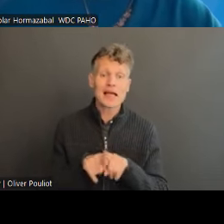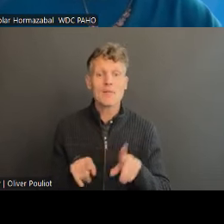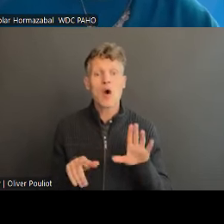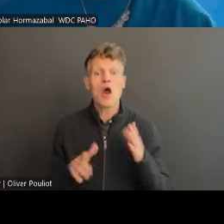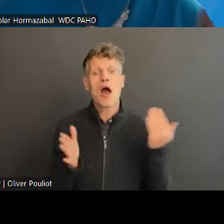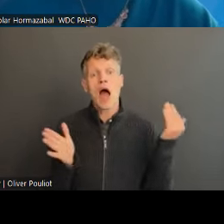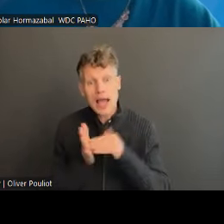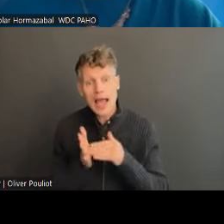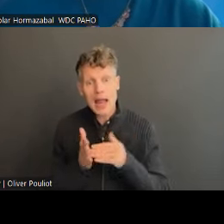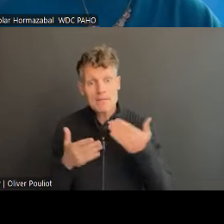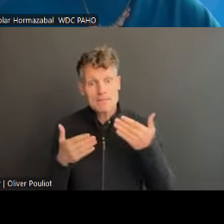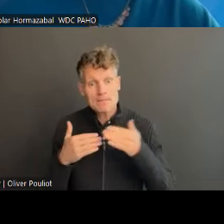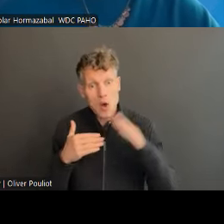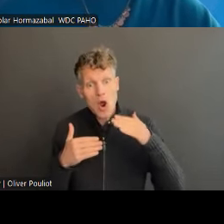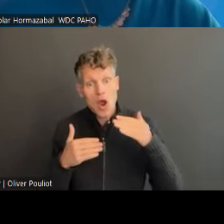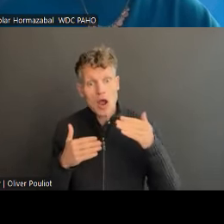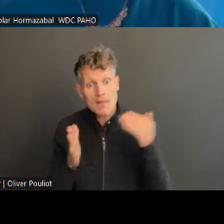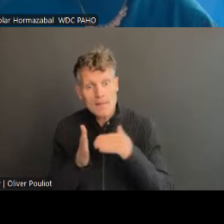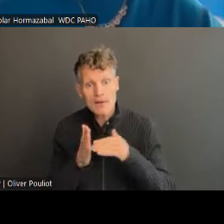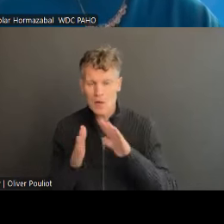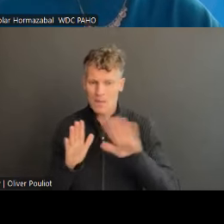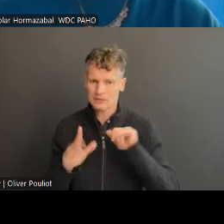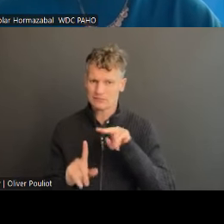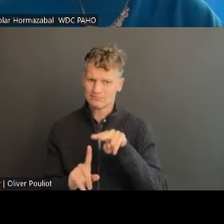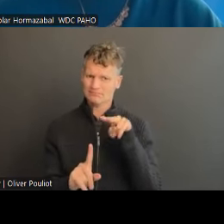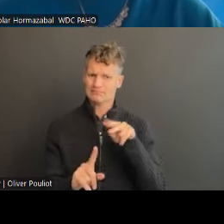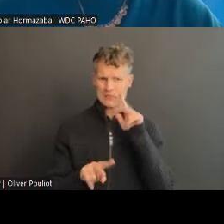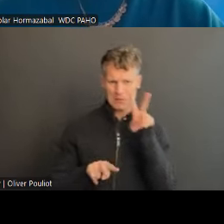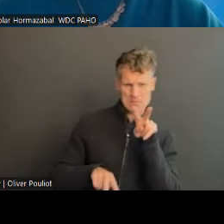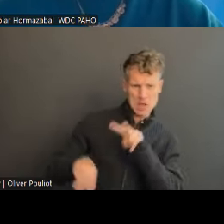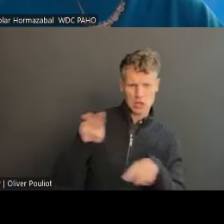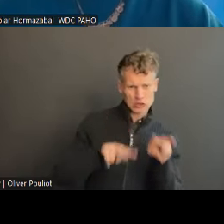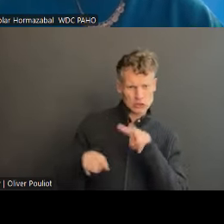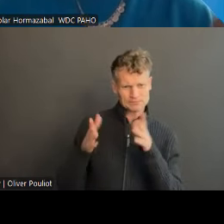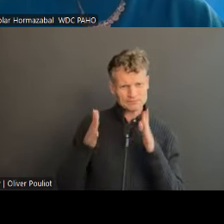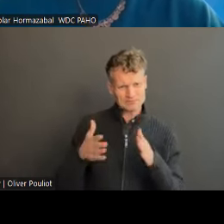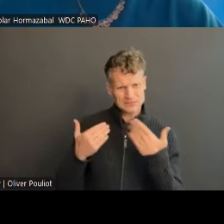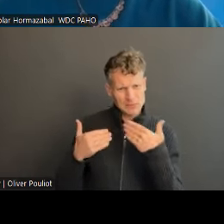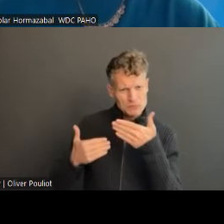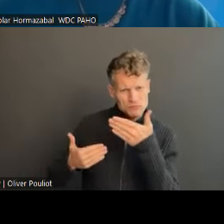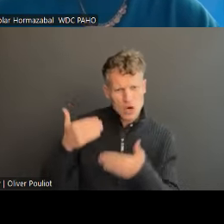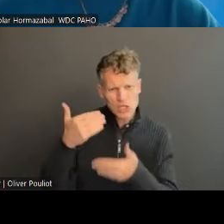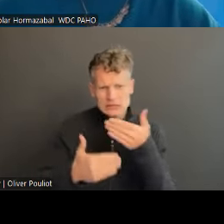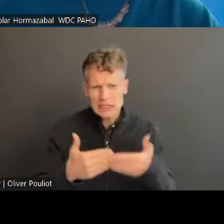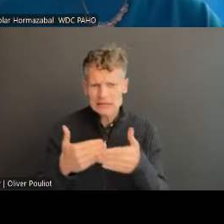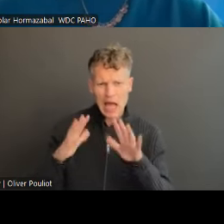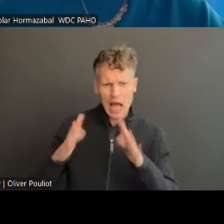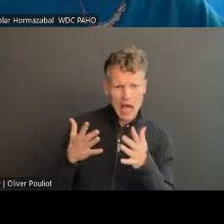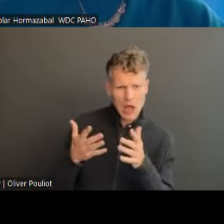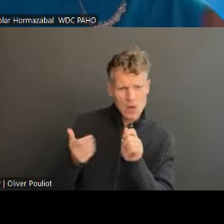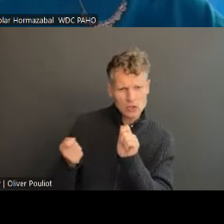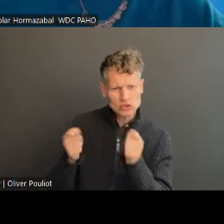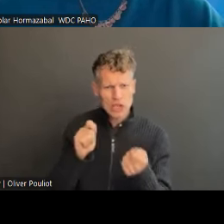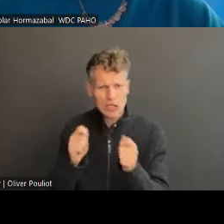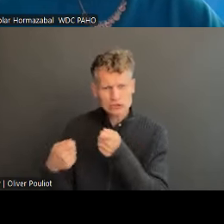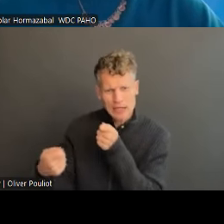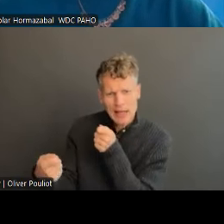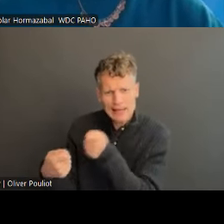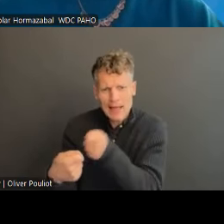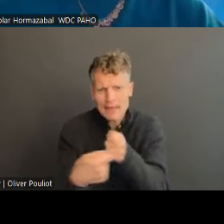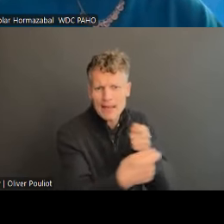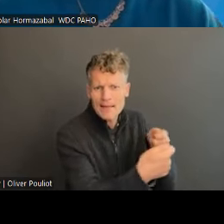thing. We need to modify what we're doing. We need to change the processes. We need to know the groups. We need to know the